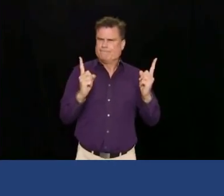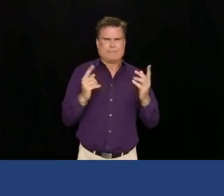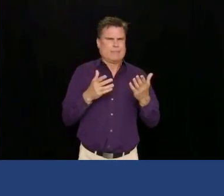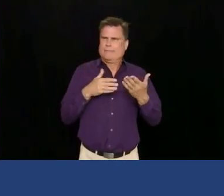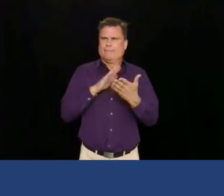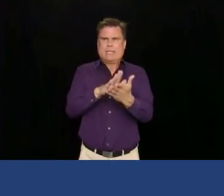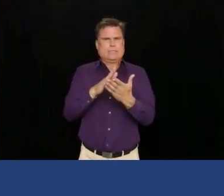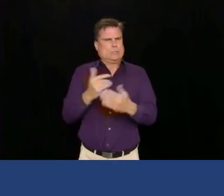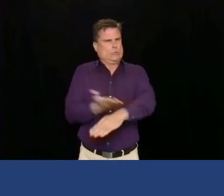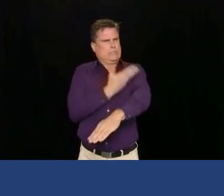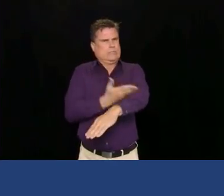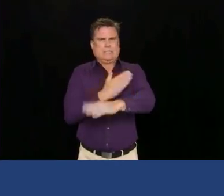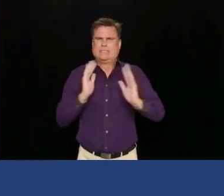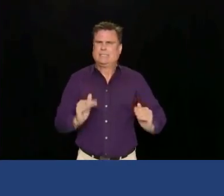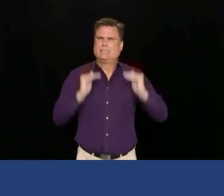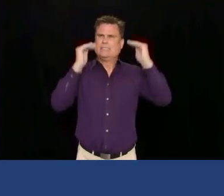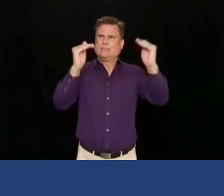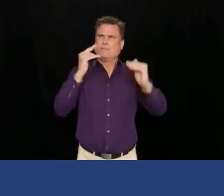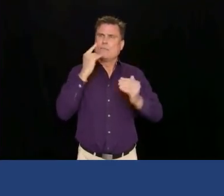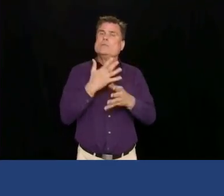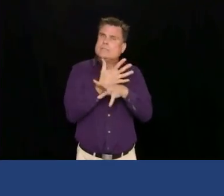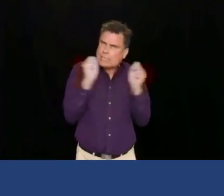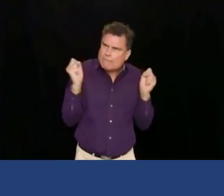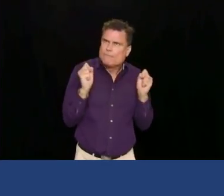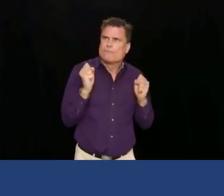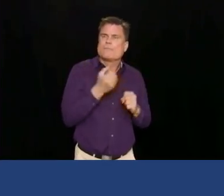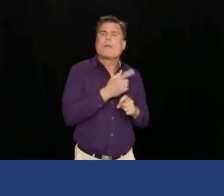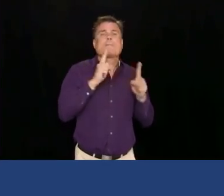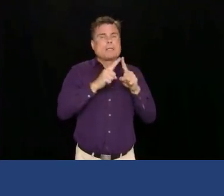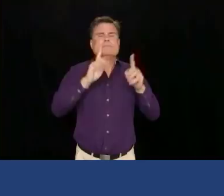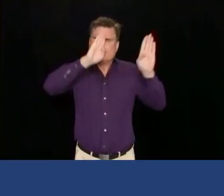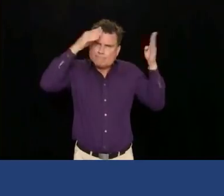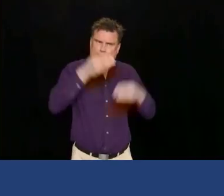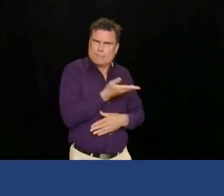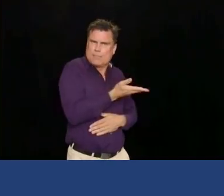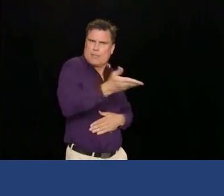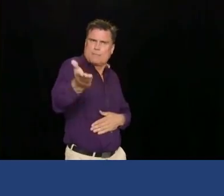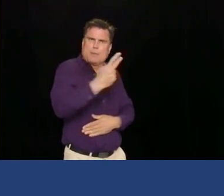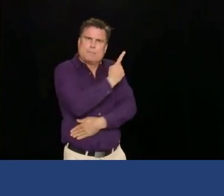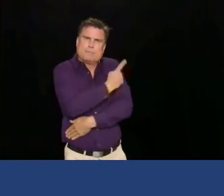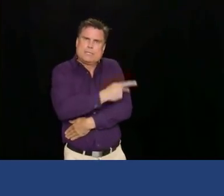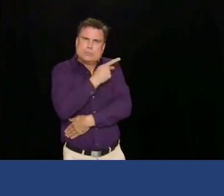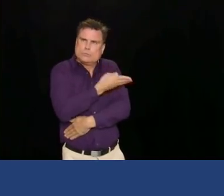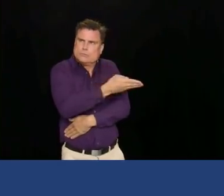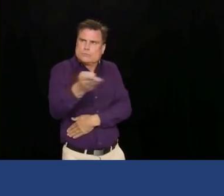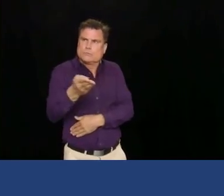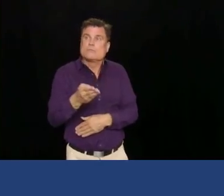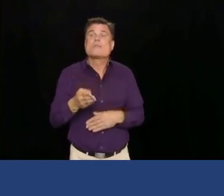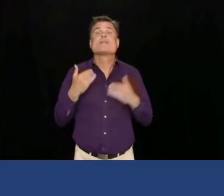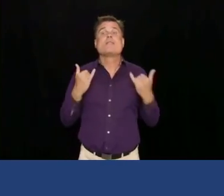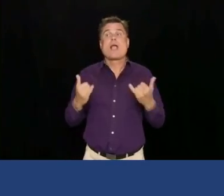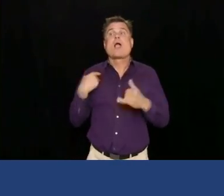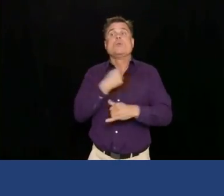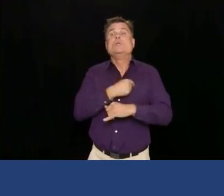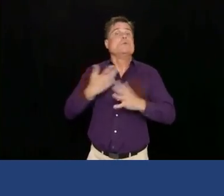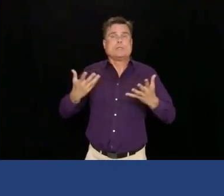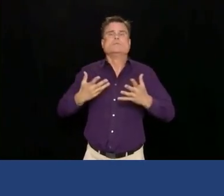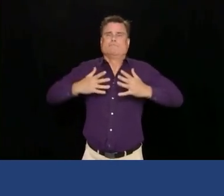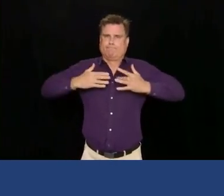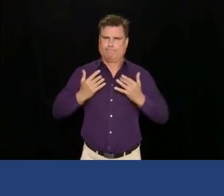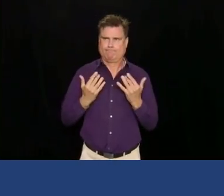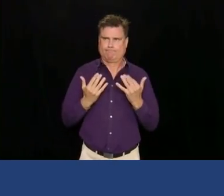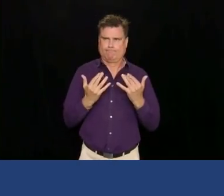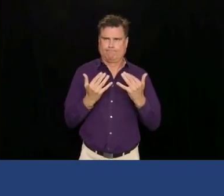and patient-centered, even through challenging circumstances like our current pandemic. We're at the beginning of the process,